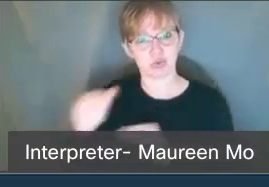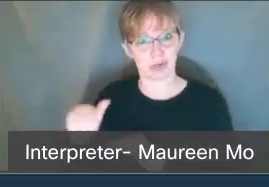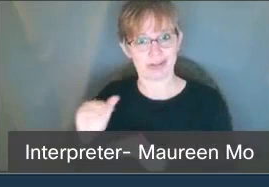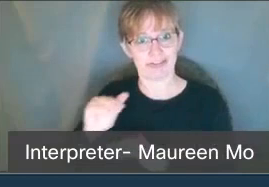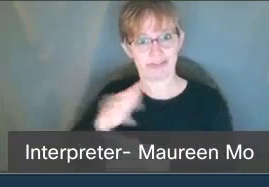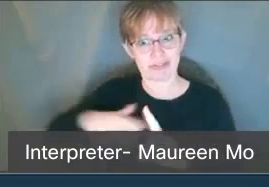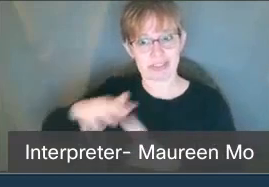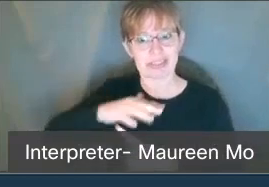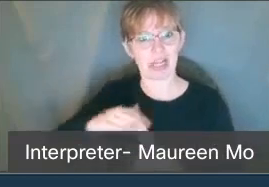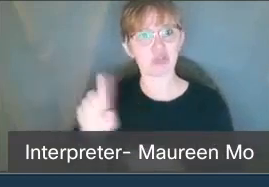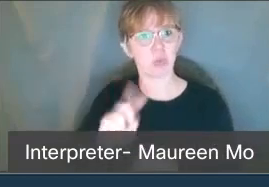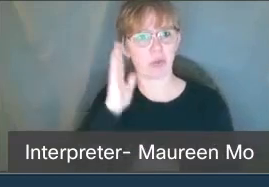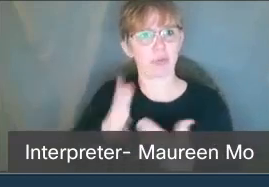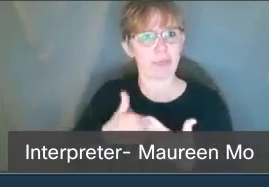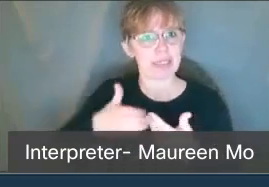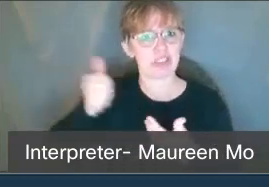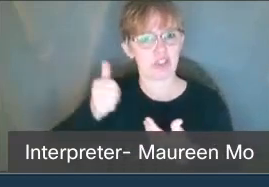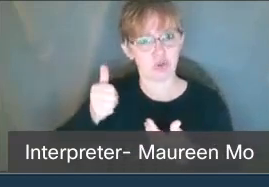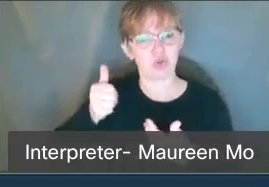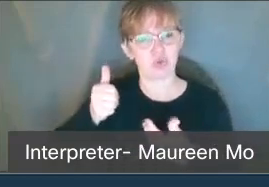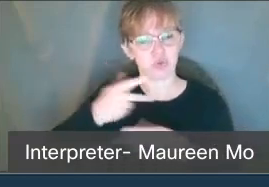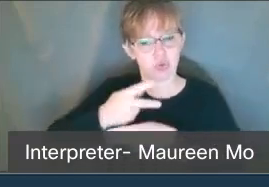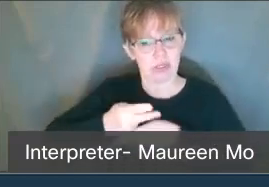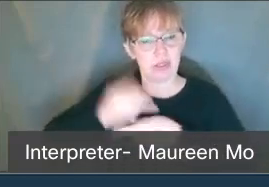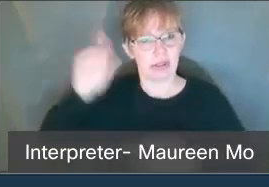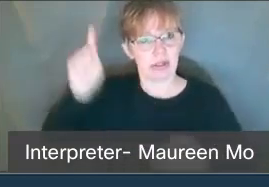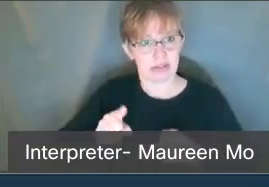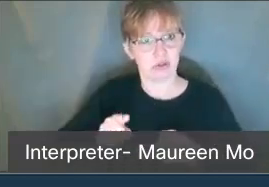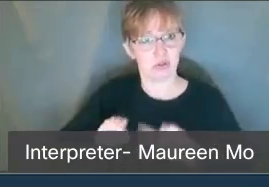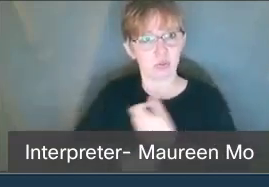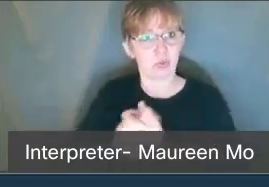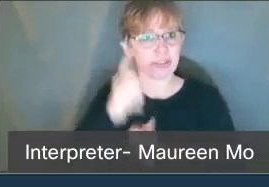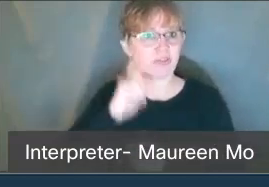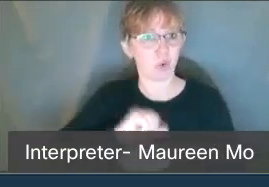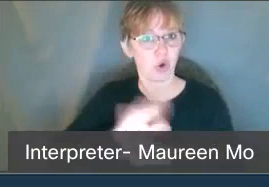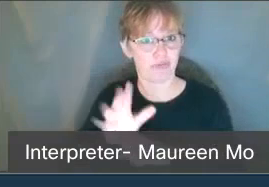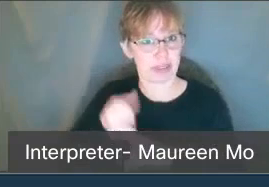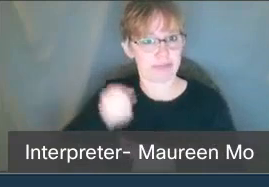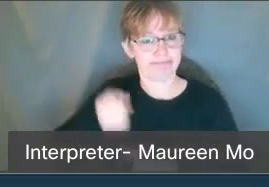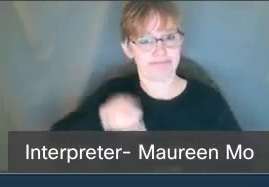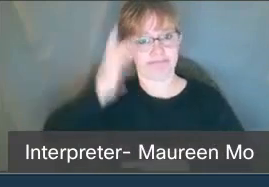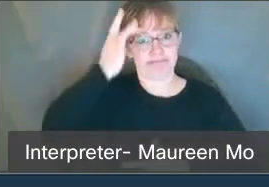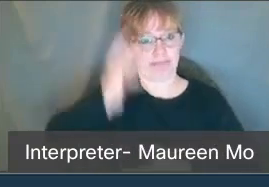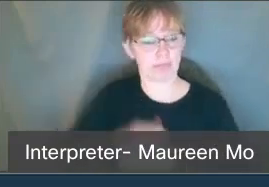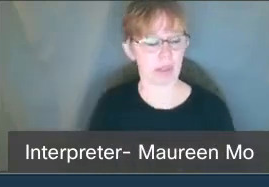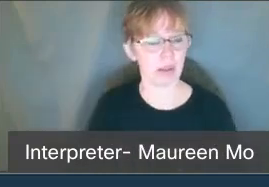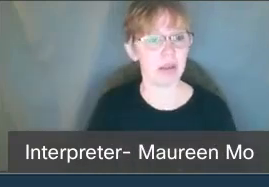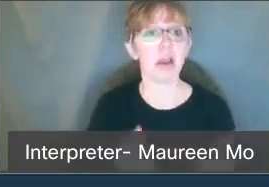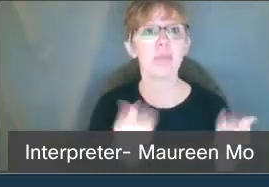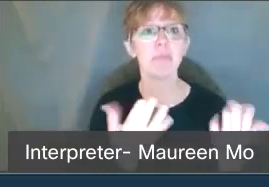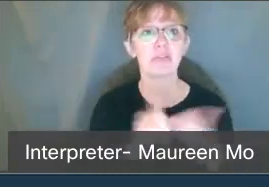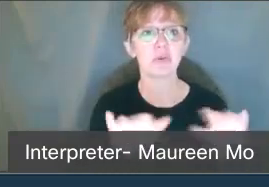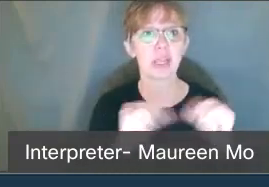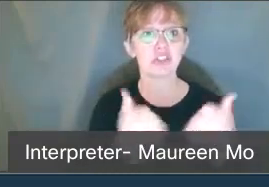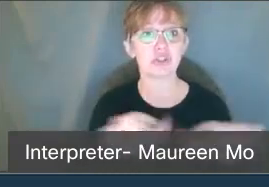be easier strategies for mitigating COVID risks. A lot of those agencies are doing so